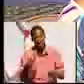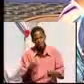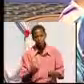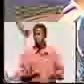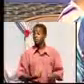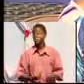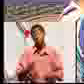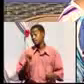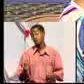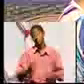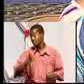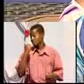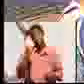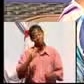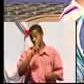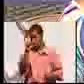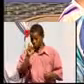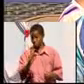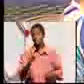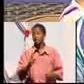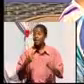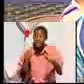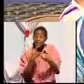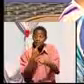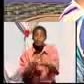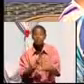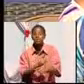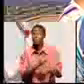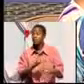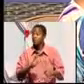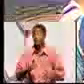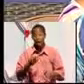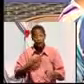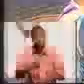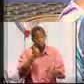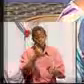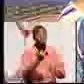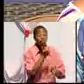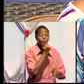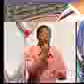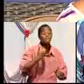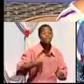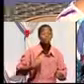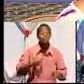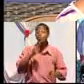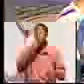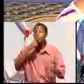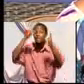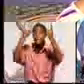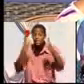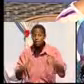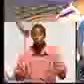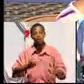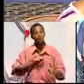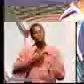important question. First of all, the thing is, in Gambia here, we don't have, well, there's no data available about persons that are persons with disabilities that